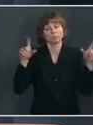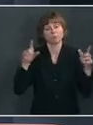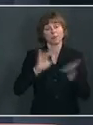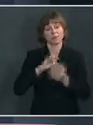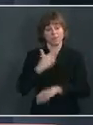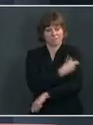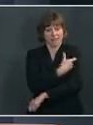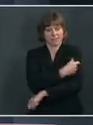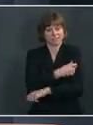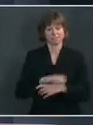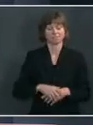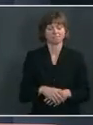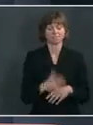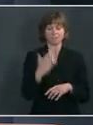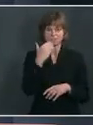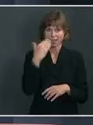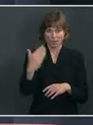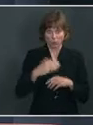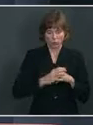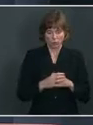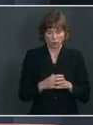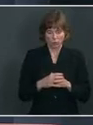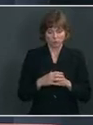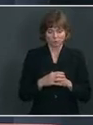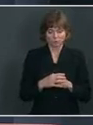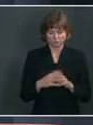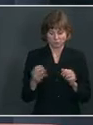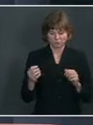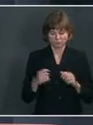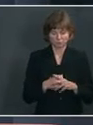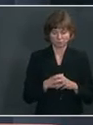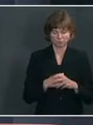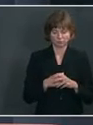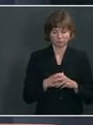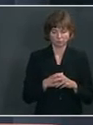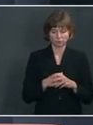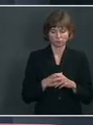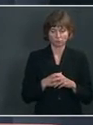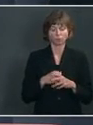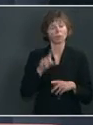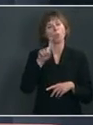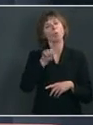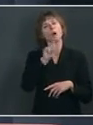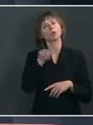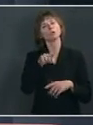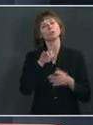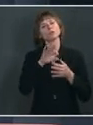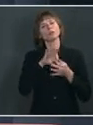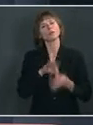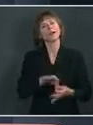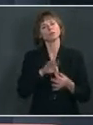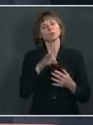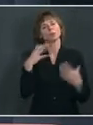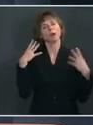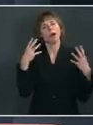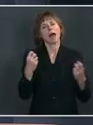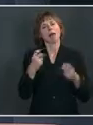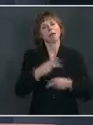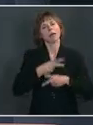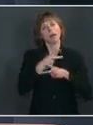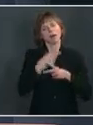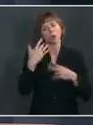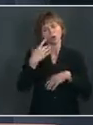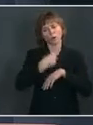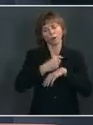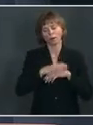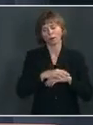Jen. And then Dita from Reuters News. One question on the healthcare EO today. Mm-hmm. How many